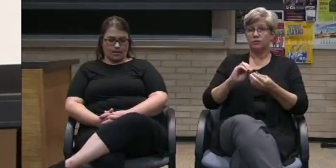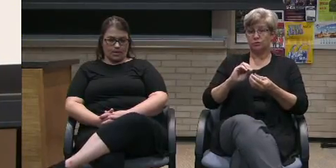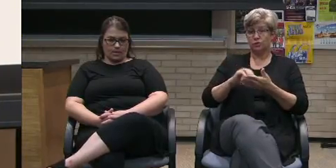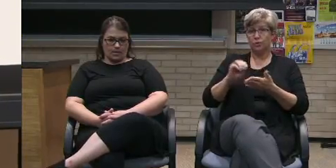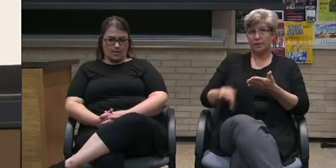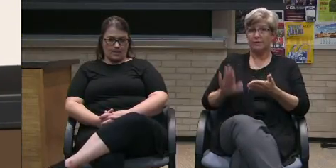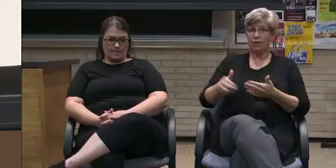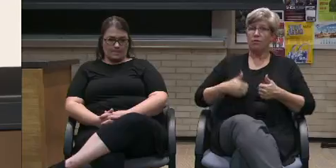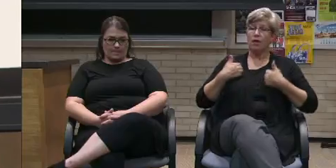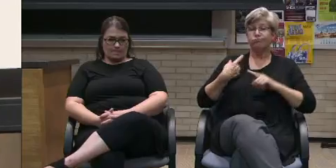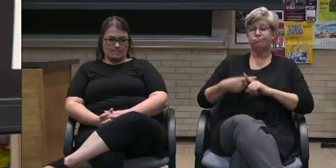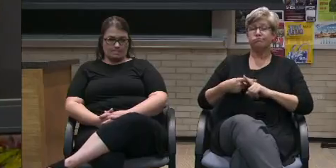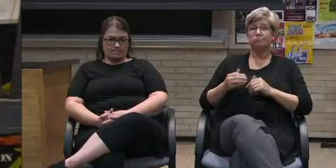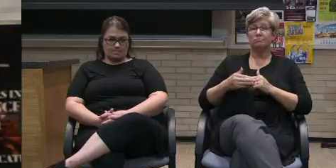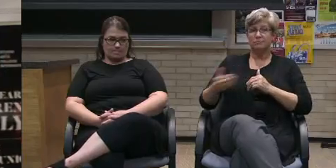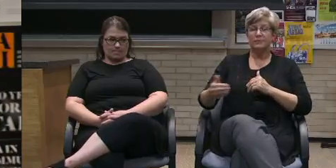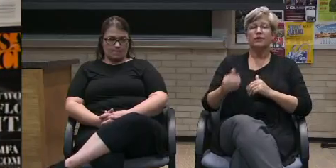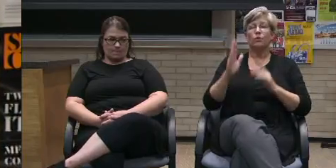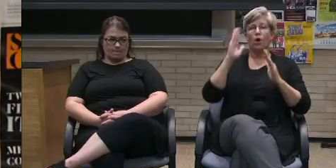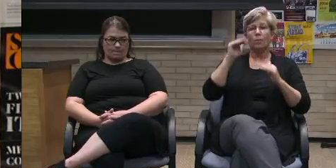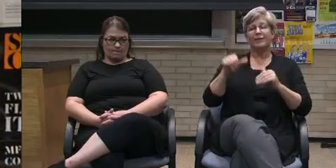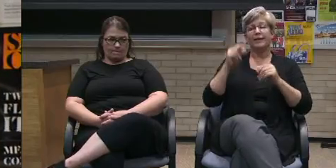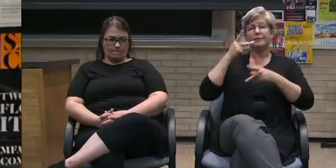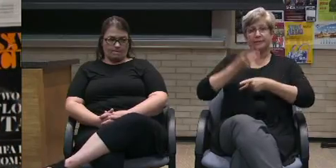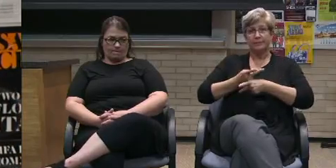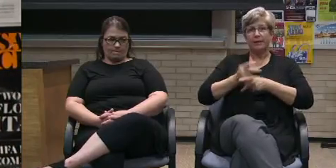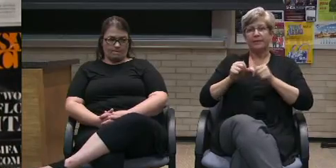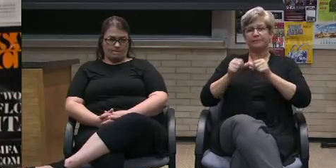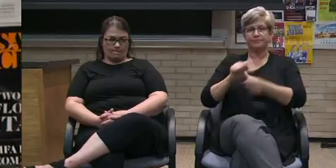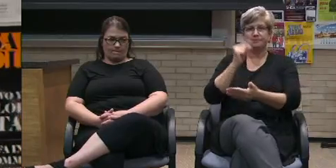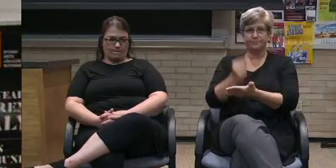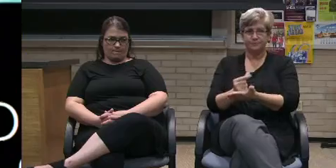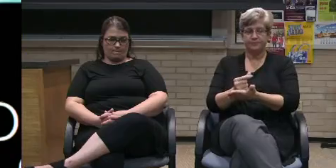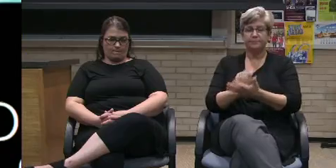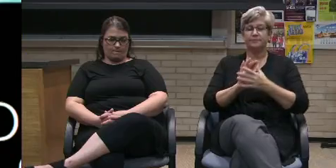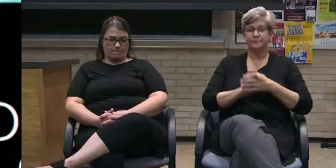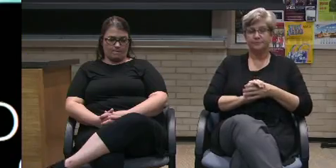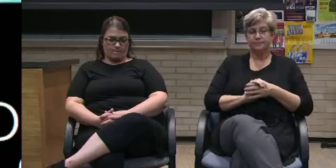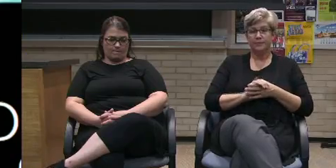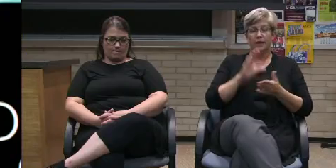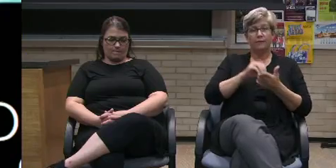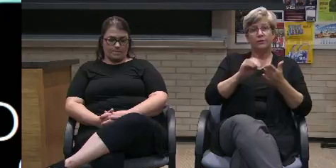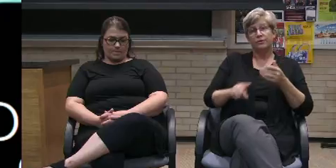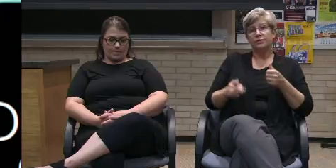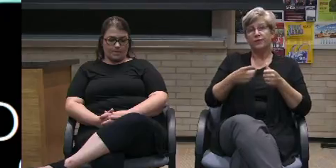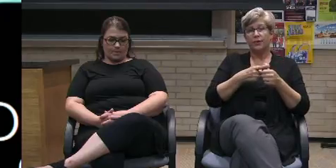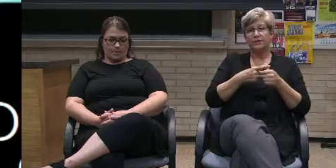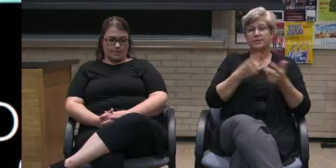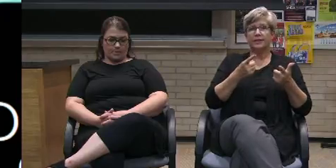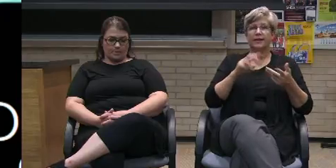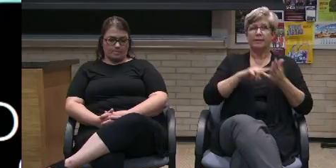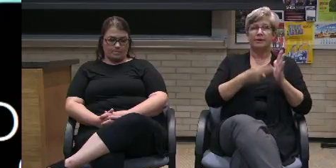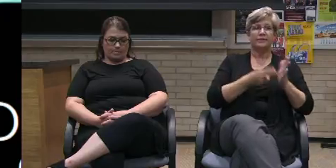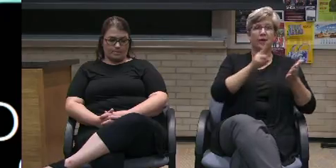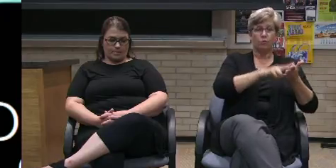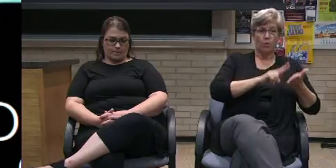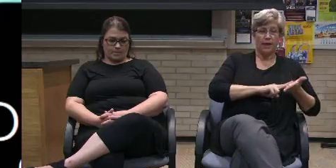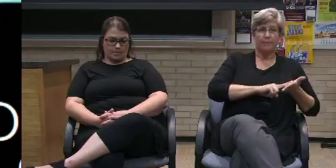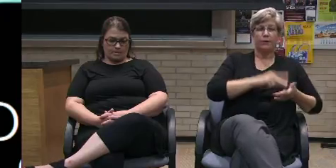that retention number will turn into graduation. And then students first. In terms of getting them enrolled, retaining them, graduating